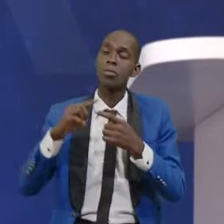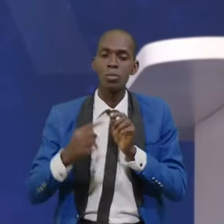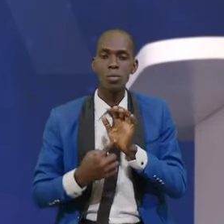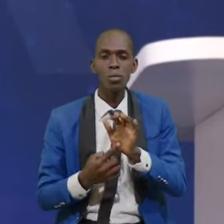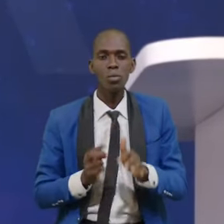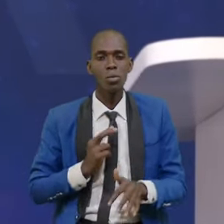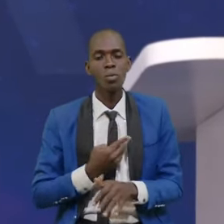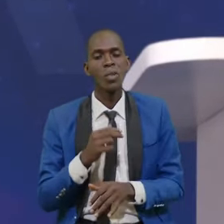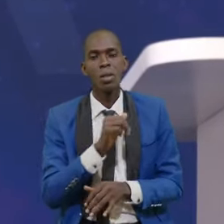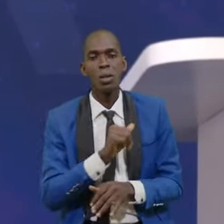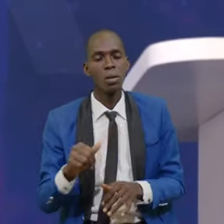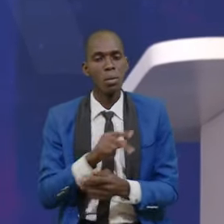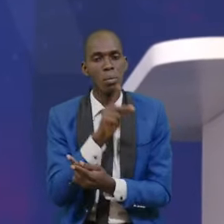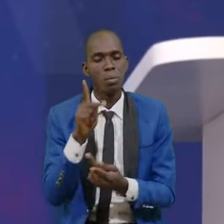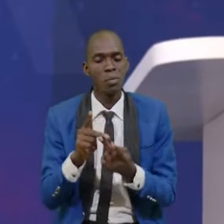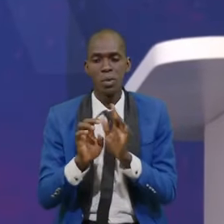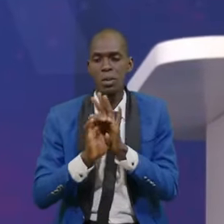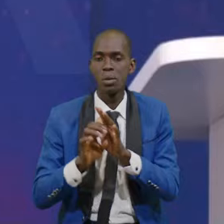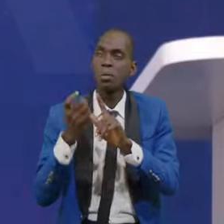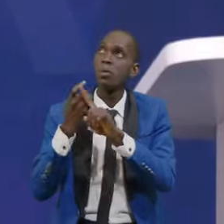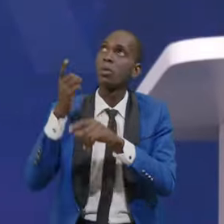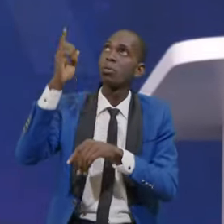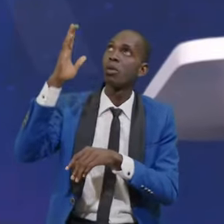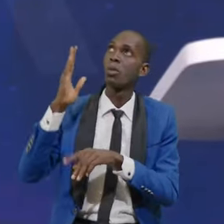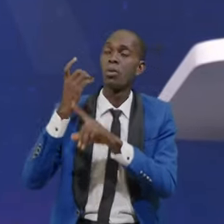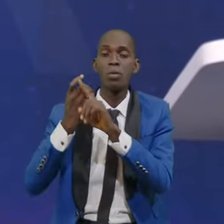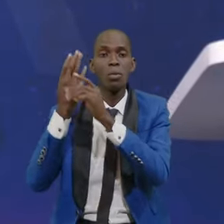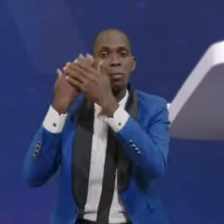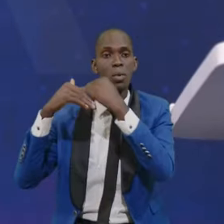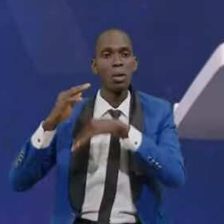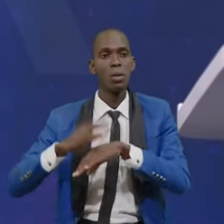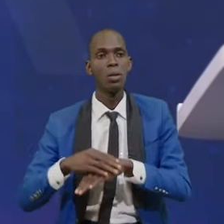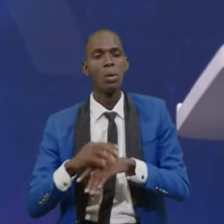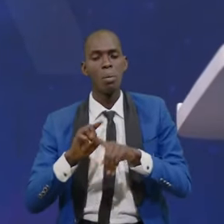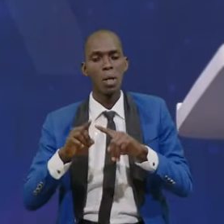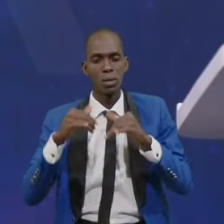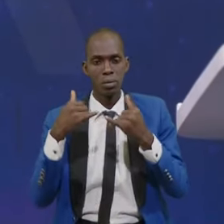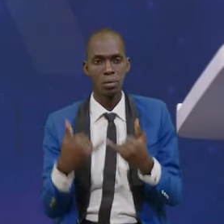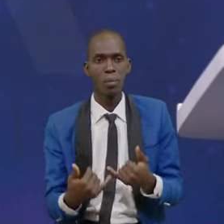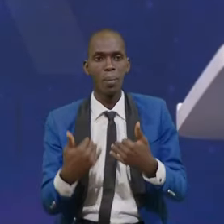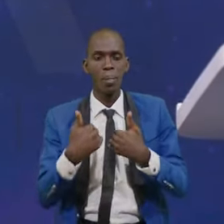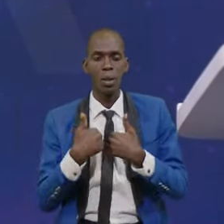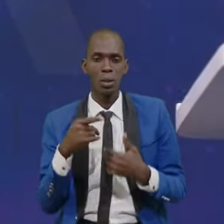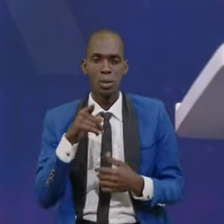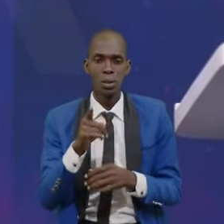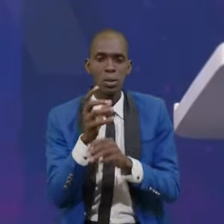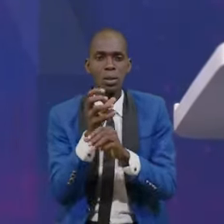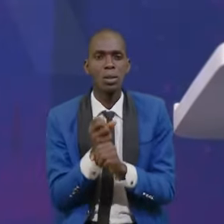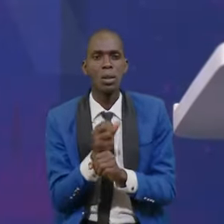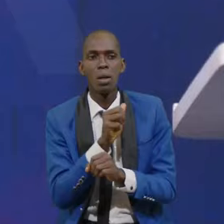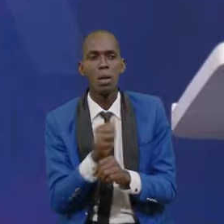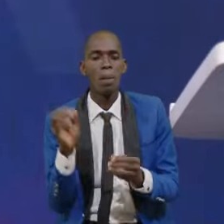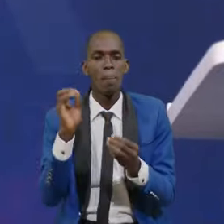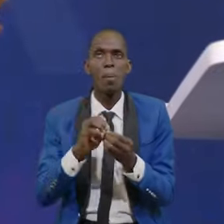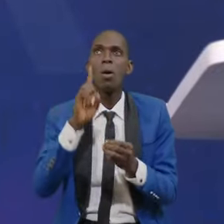a model from heaven. But now, as he obtained a more excellent ministry, by